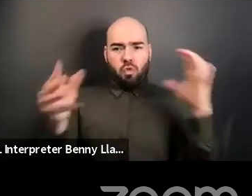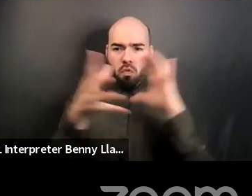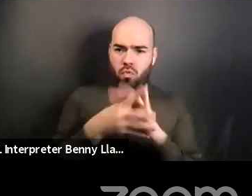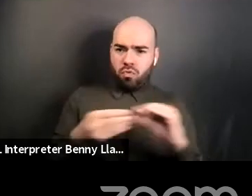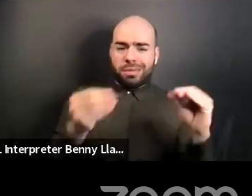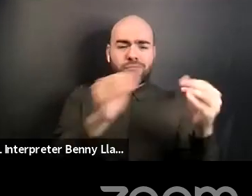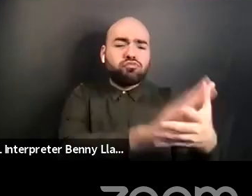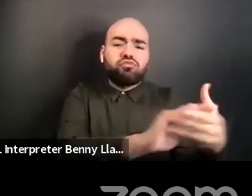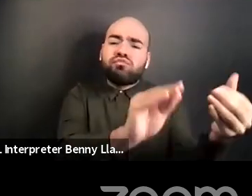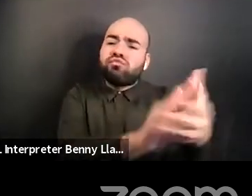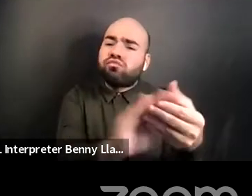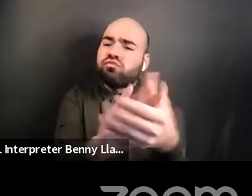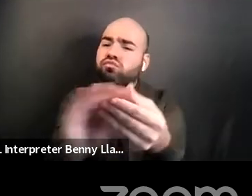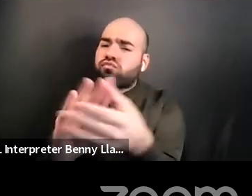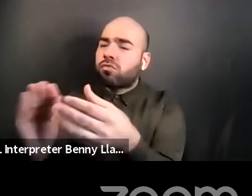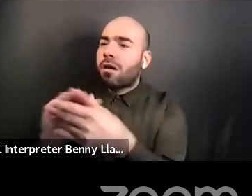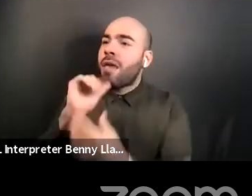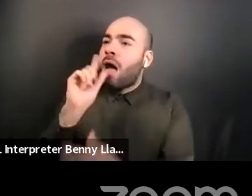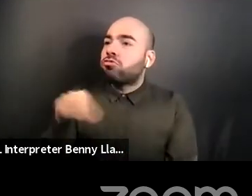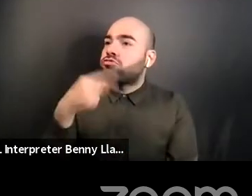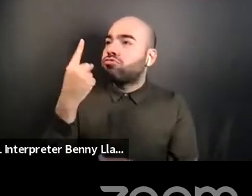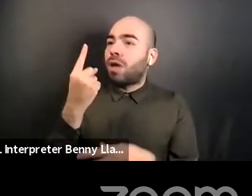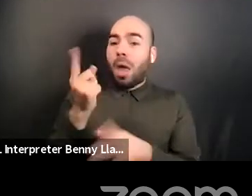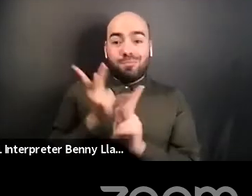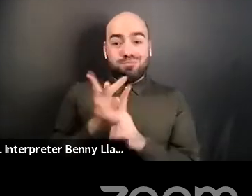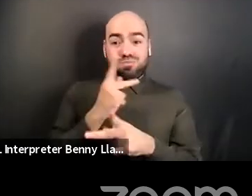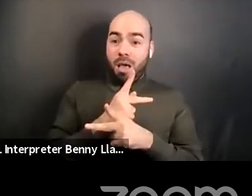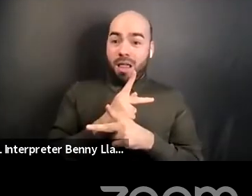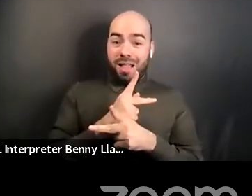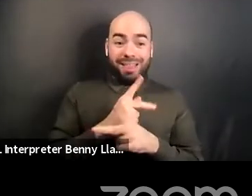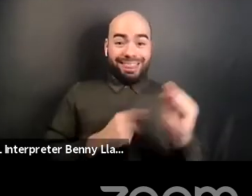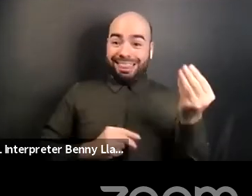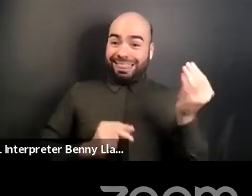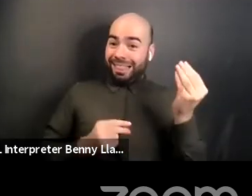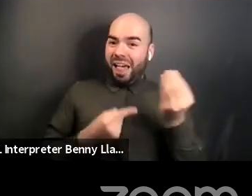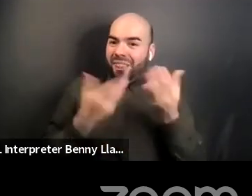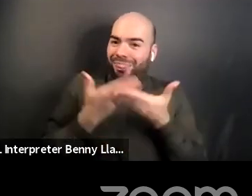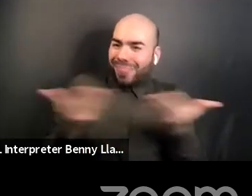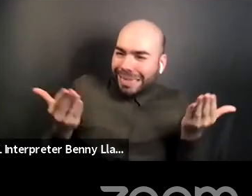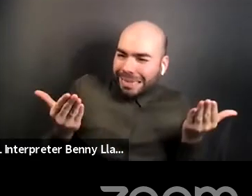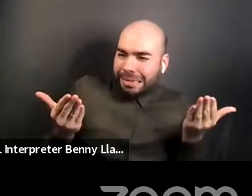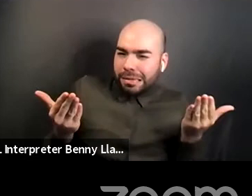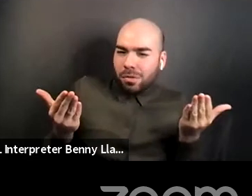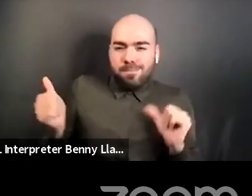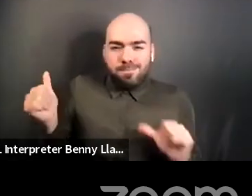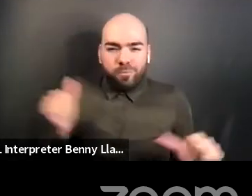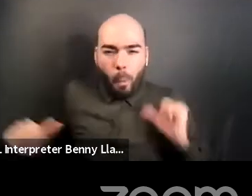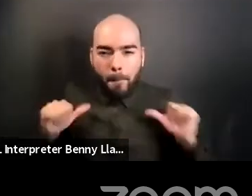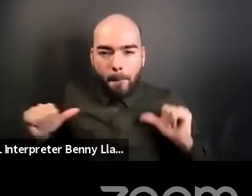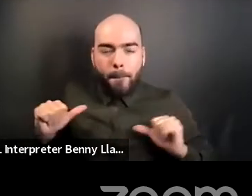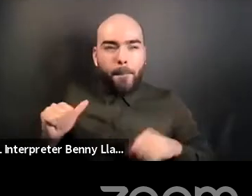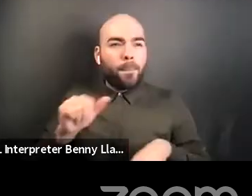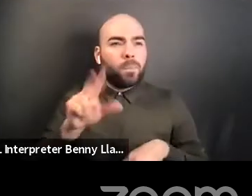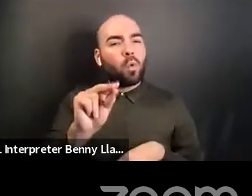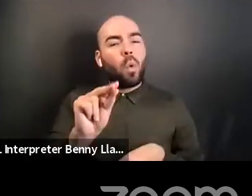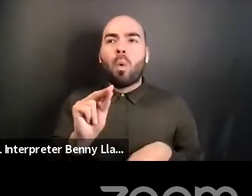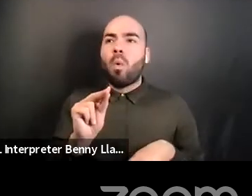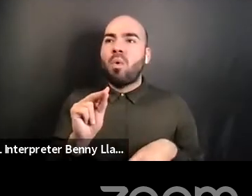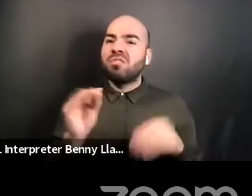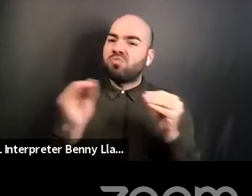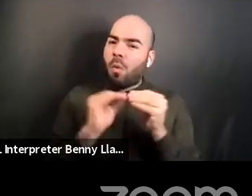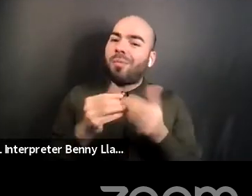as not just a product or like a performance, but rather a long road in which there are lots of